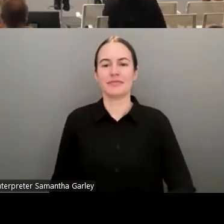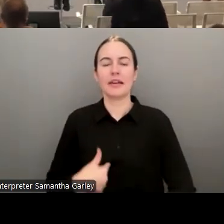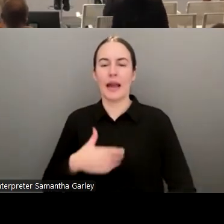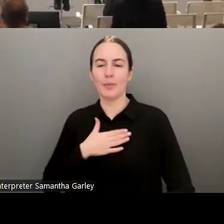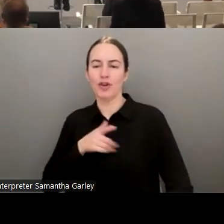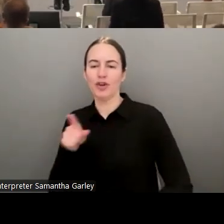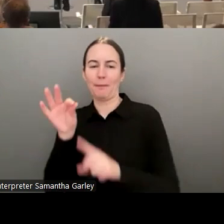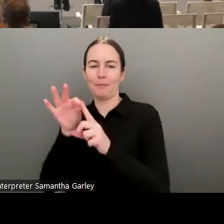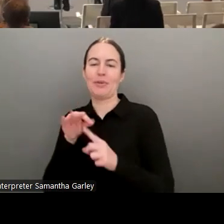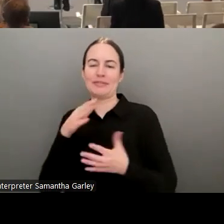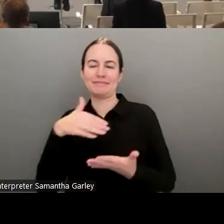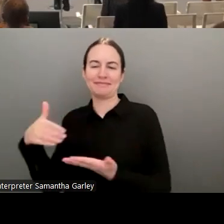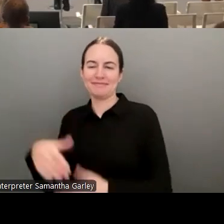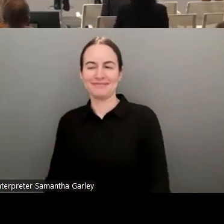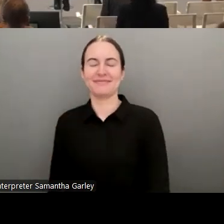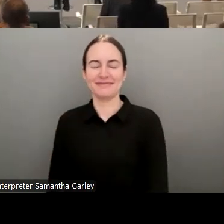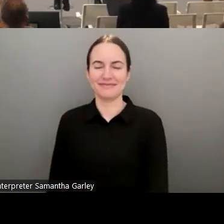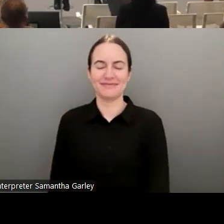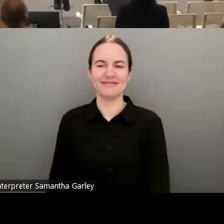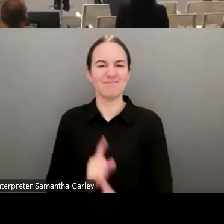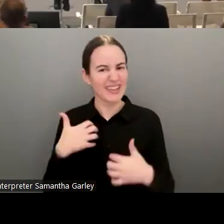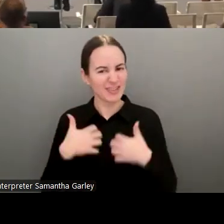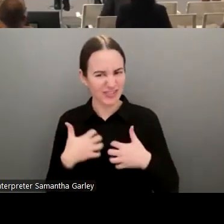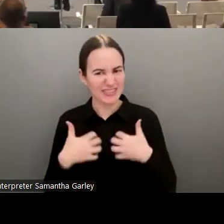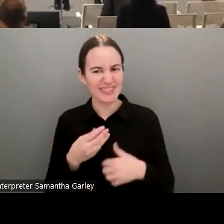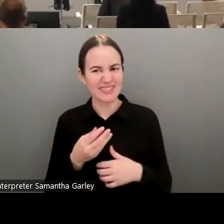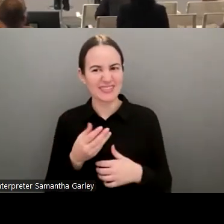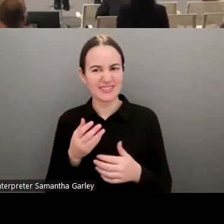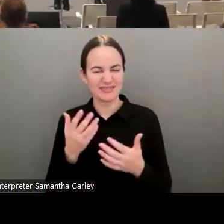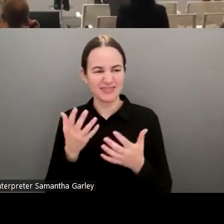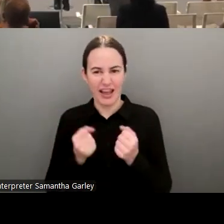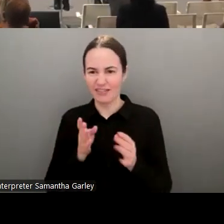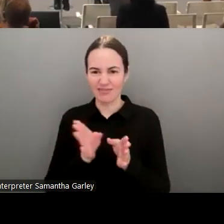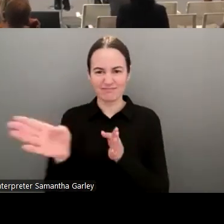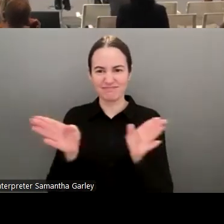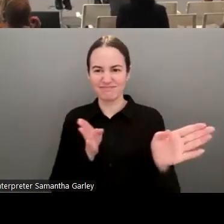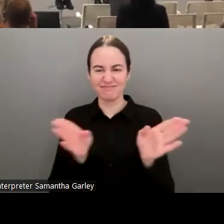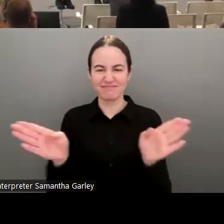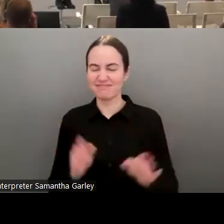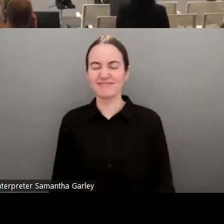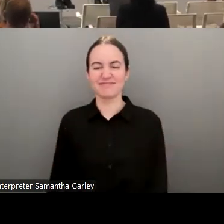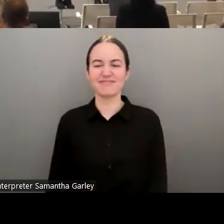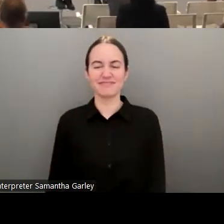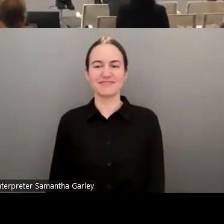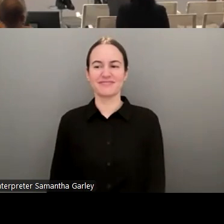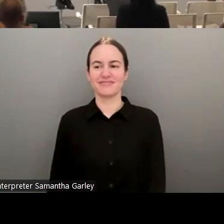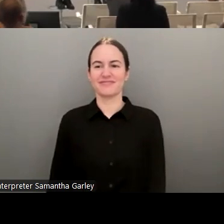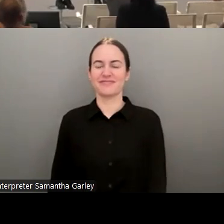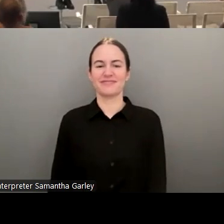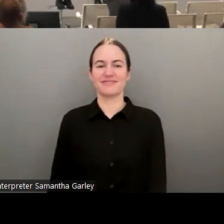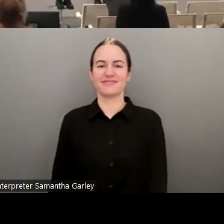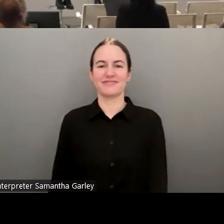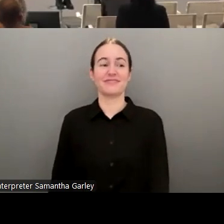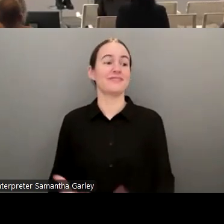least. But it's interesting that people kind of go through this path in different ways. So if we look into the